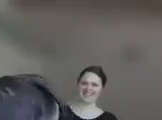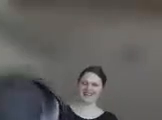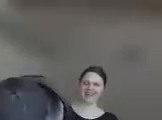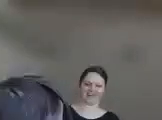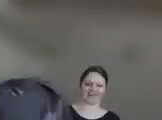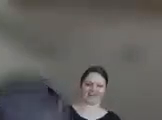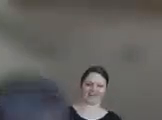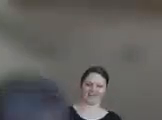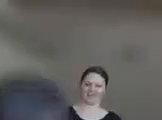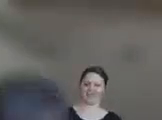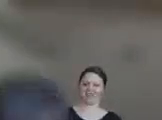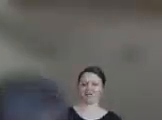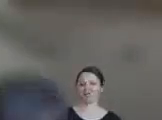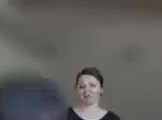Happy,